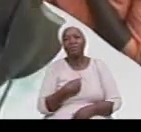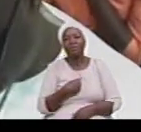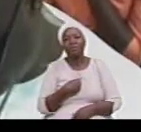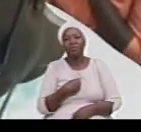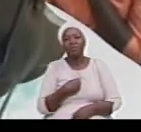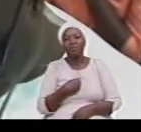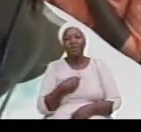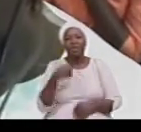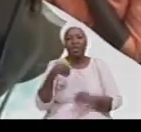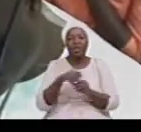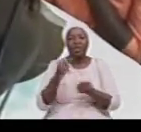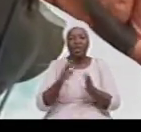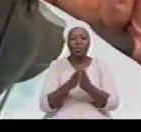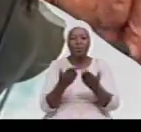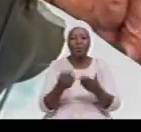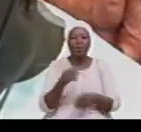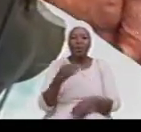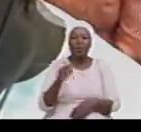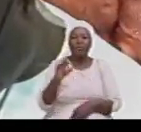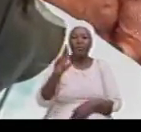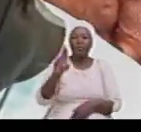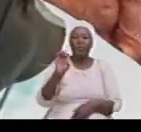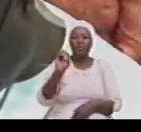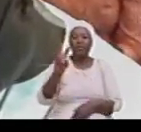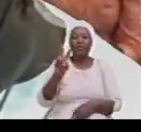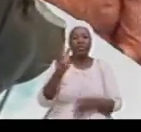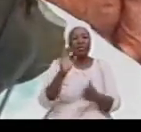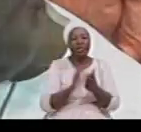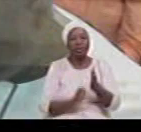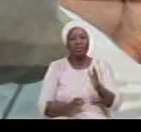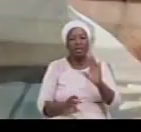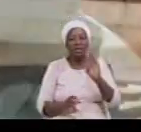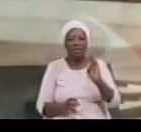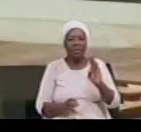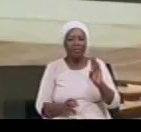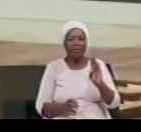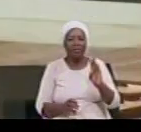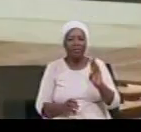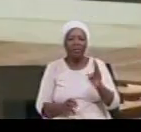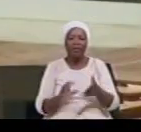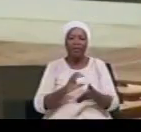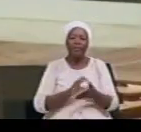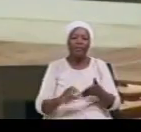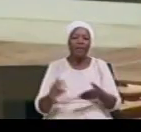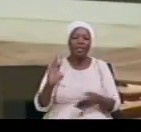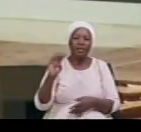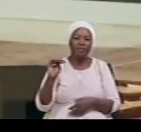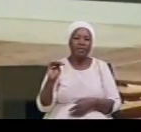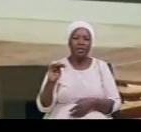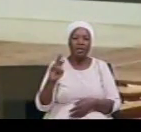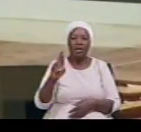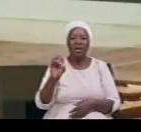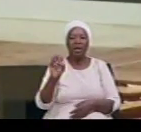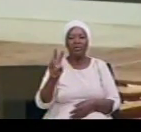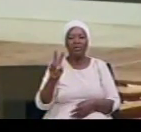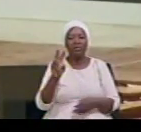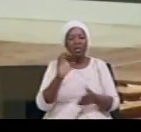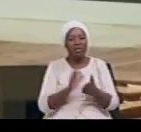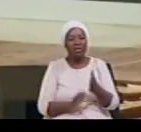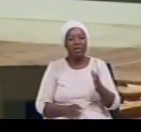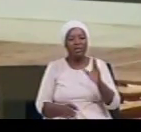Revelation chapter 7. I'm reading from verse 14. Revelation chapter